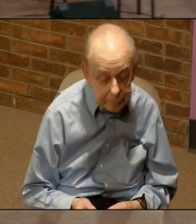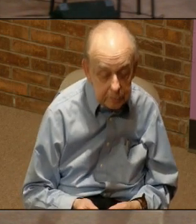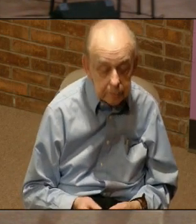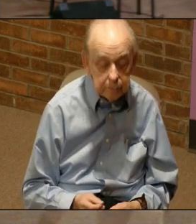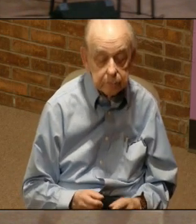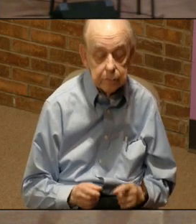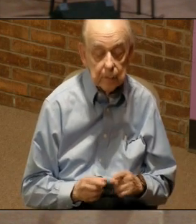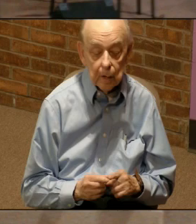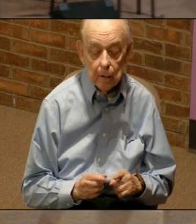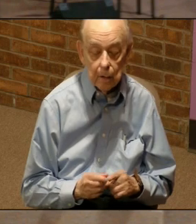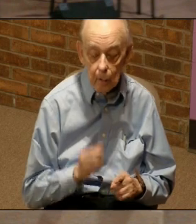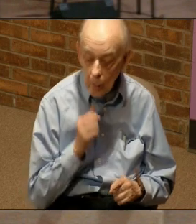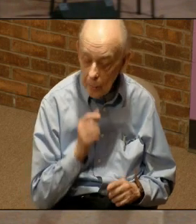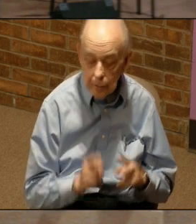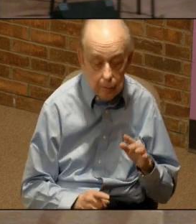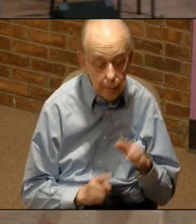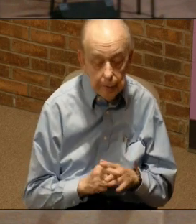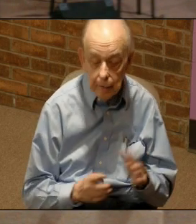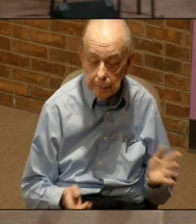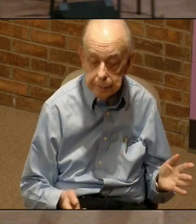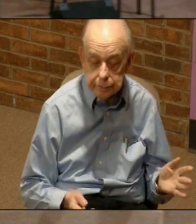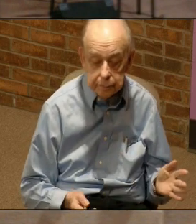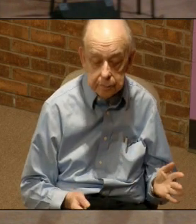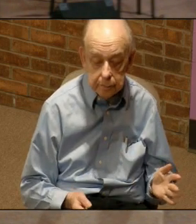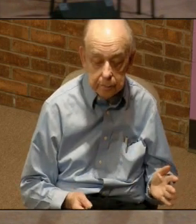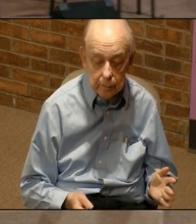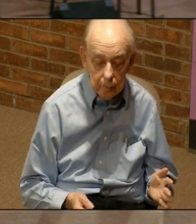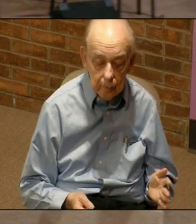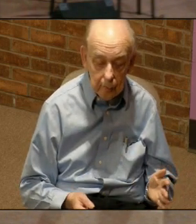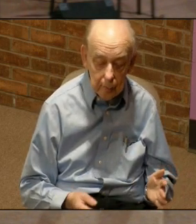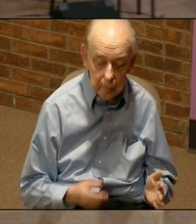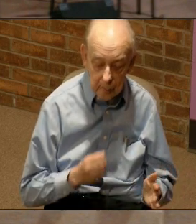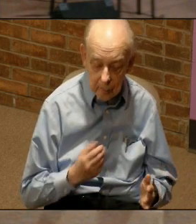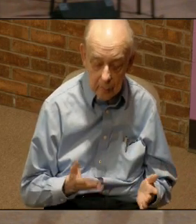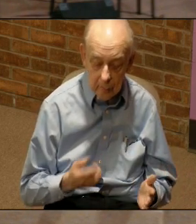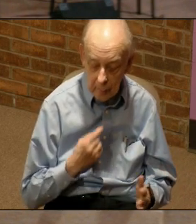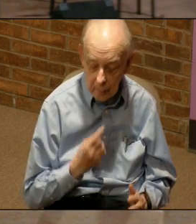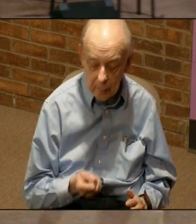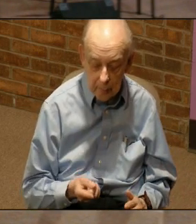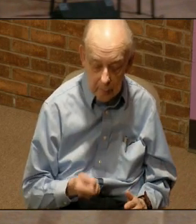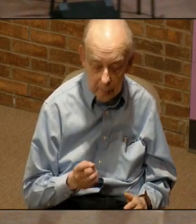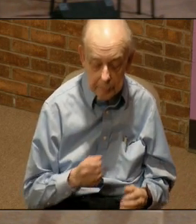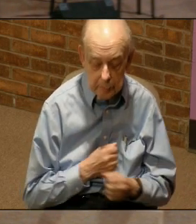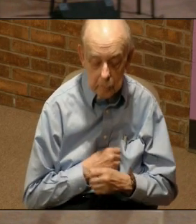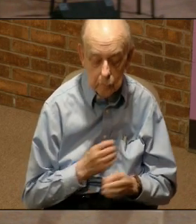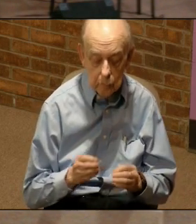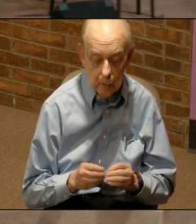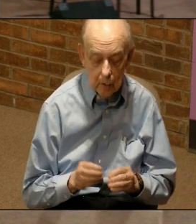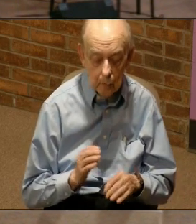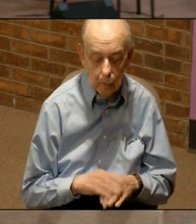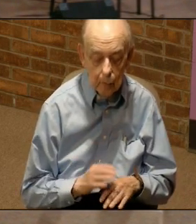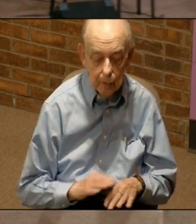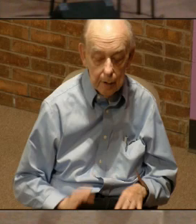And the words just don't flow. You don't want to tell them that you love them more than a puppy